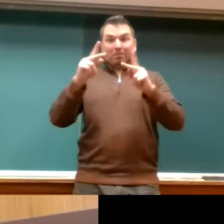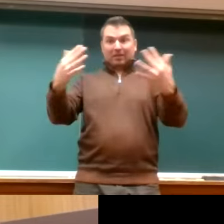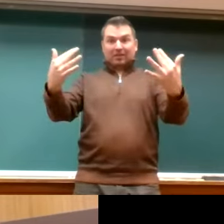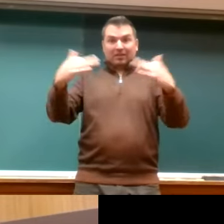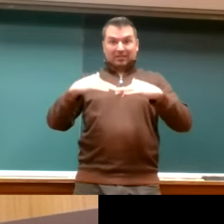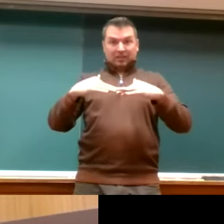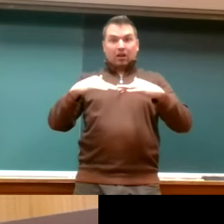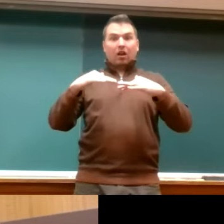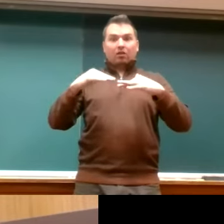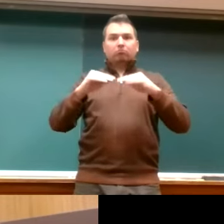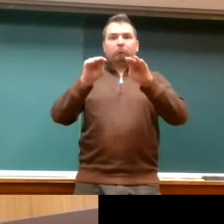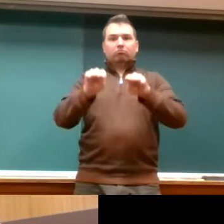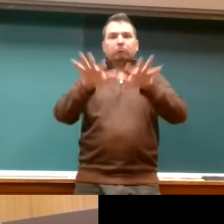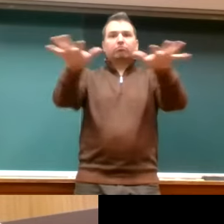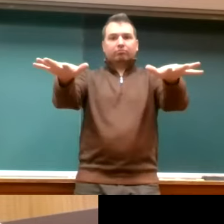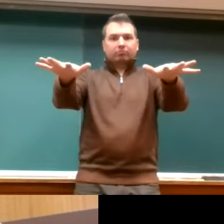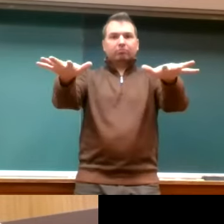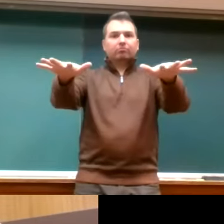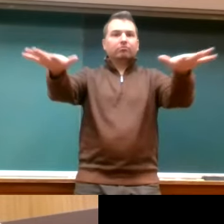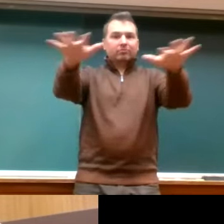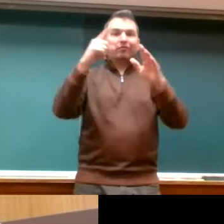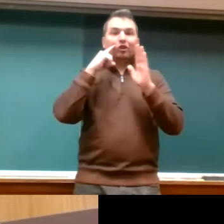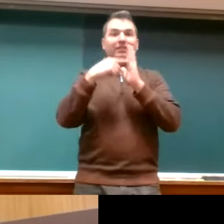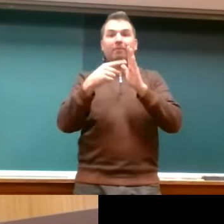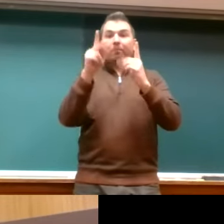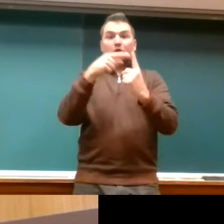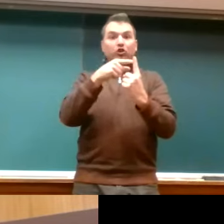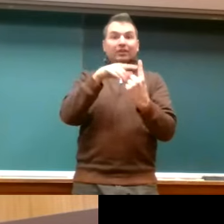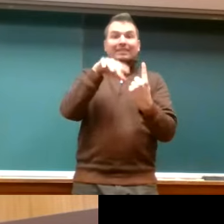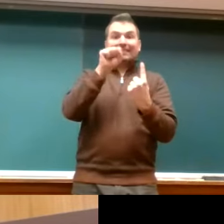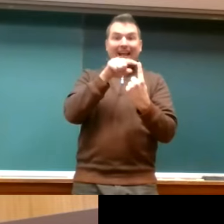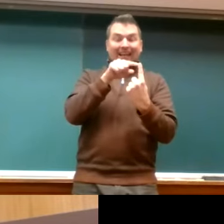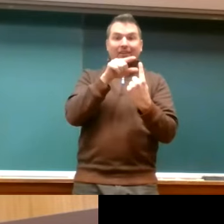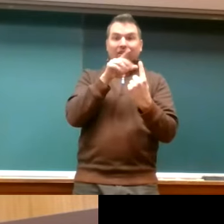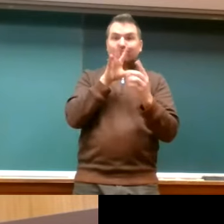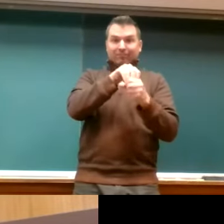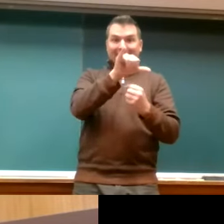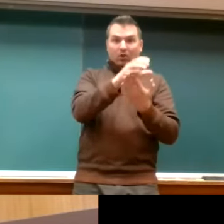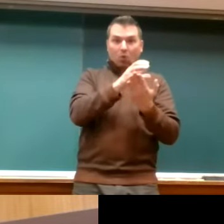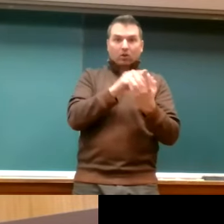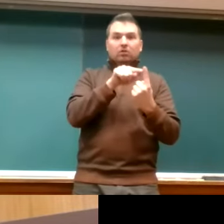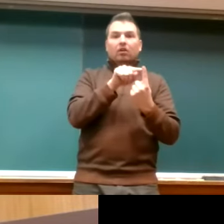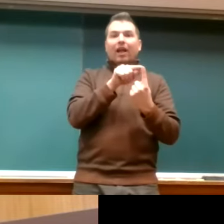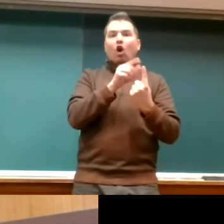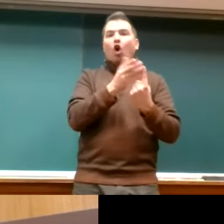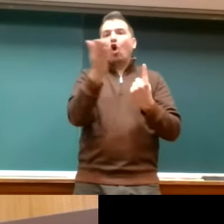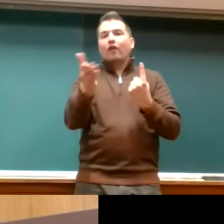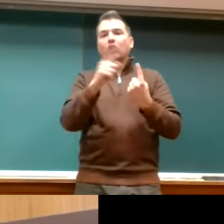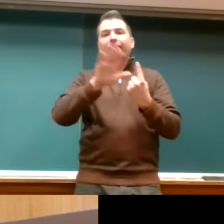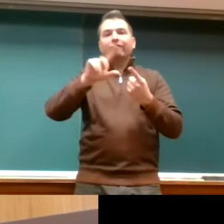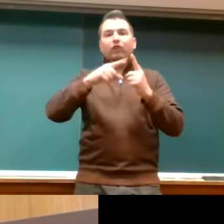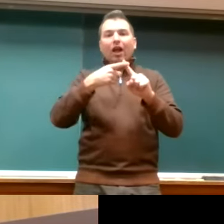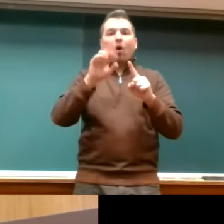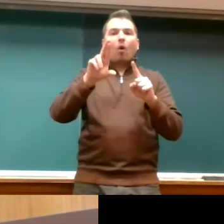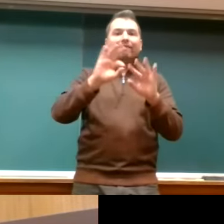a mom will take it. She'll recommend her daughter to take it. Who'll recommend her son to take it? Then one of them might become a leader. We have